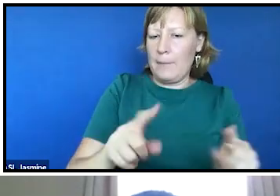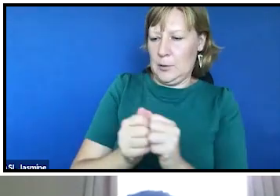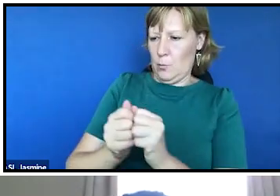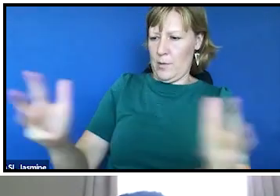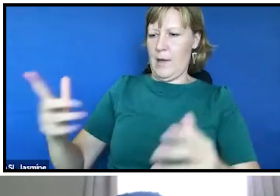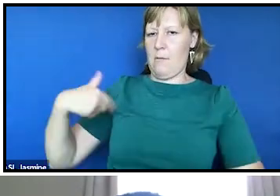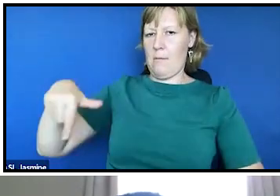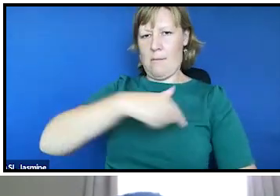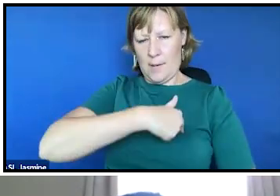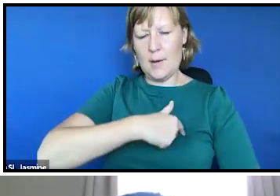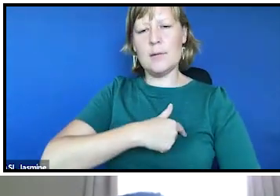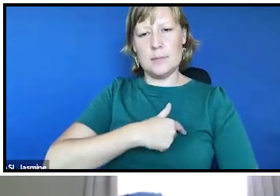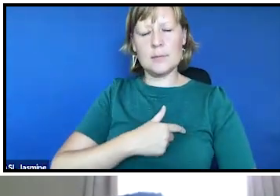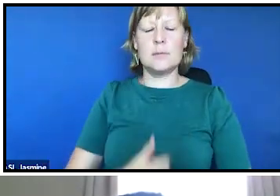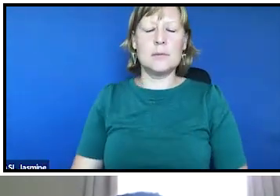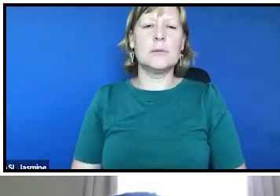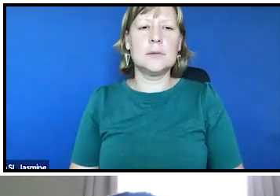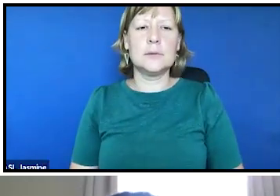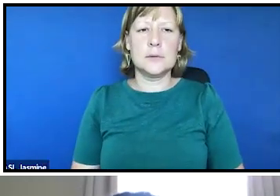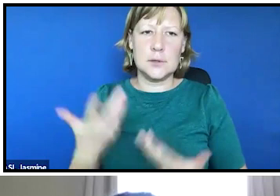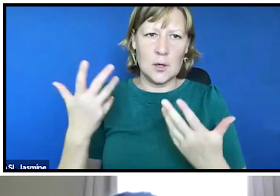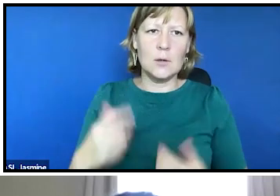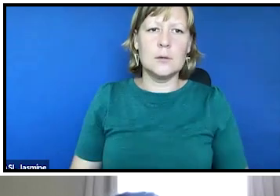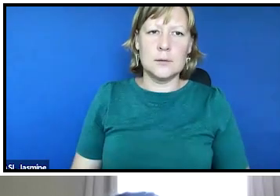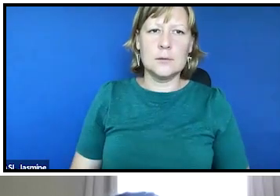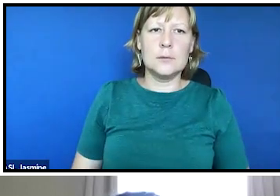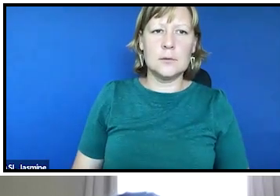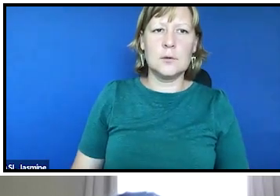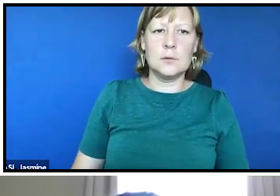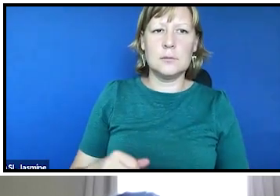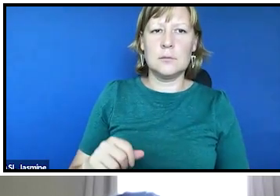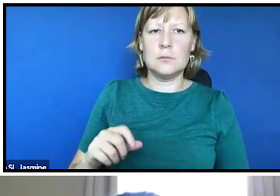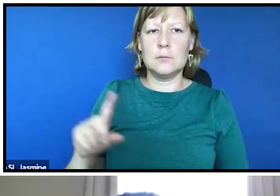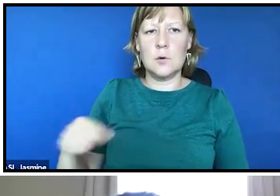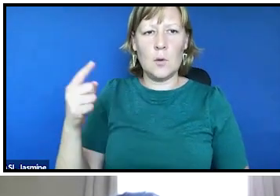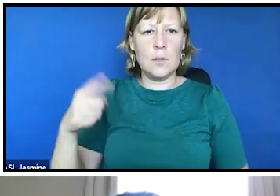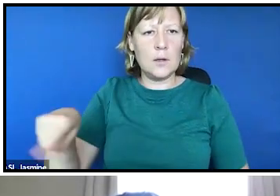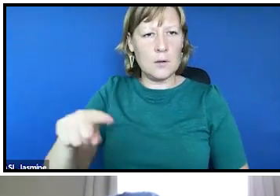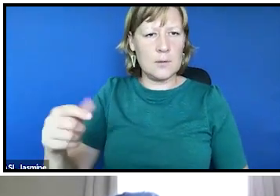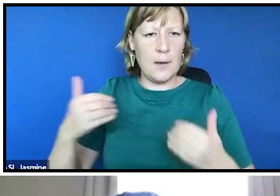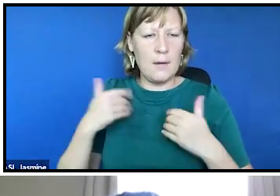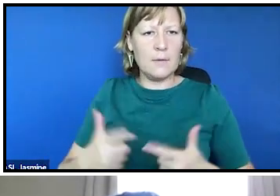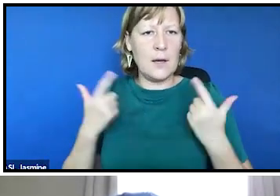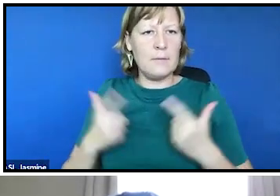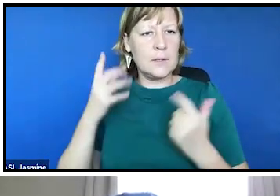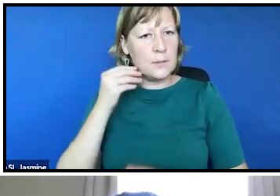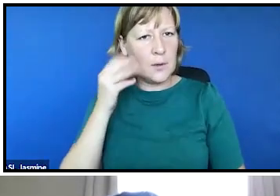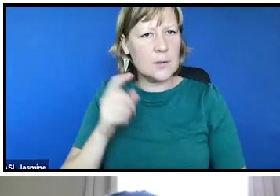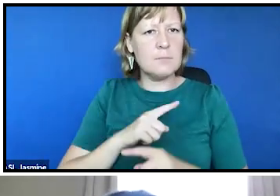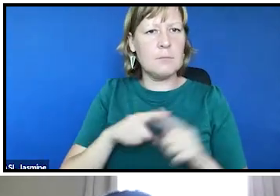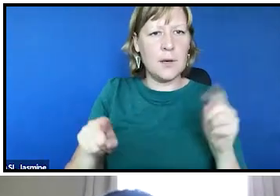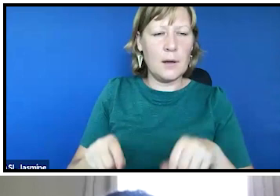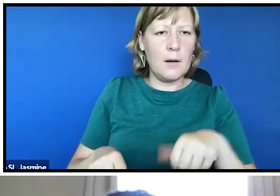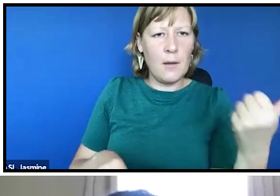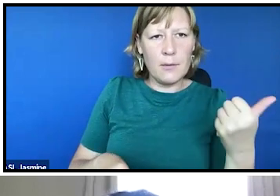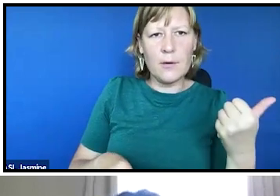lived experience, but not just that person. So like we'd also love to hear one from Ripen with their, little sneak preview about all that fun stuff.